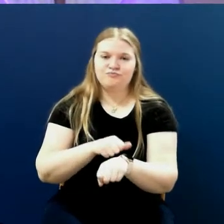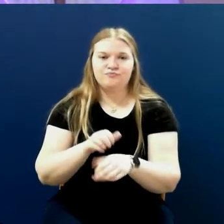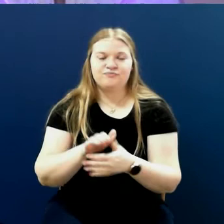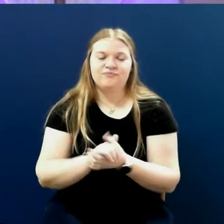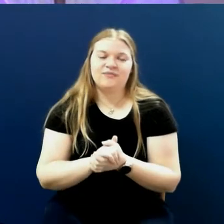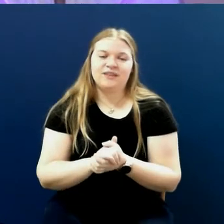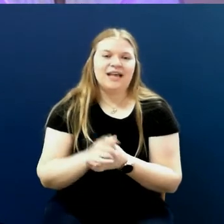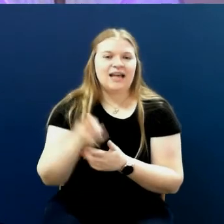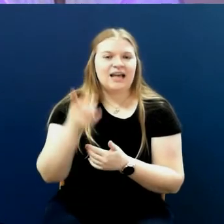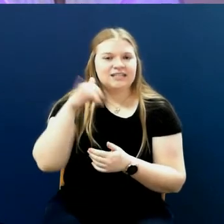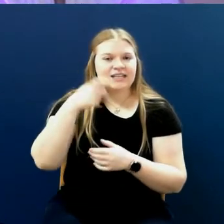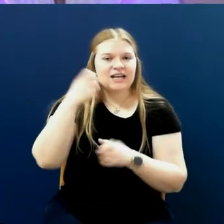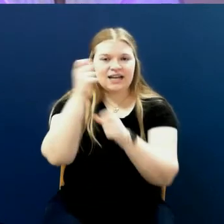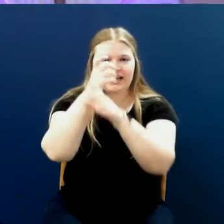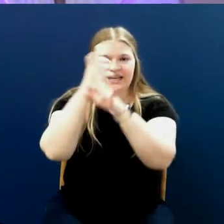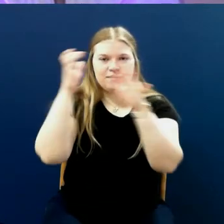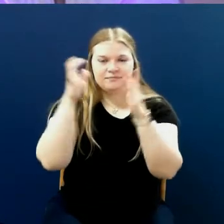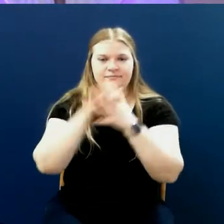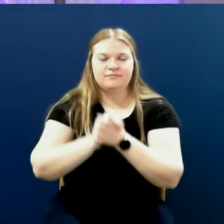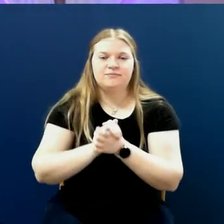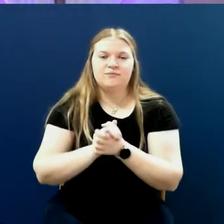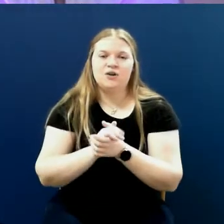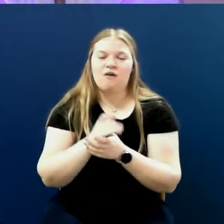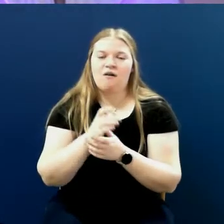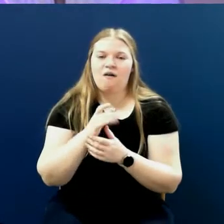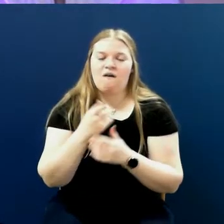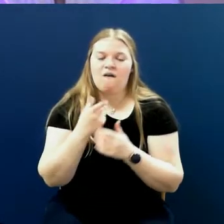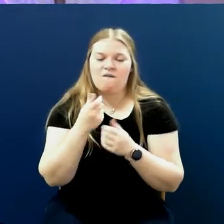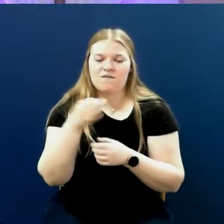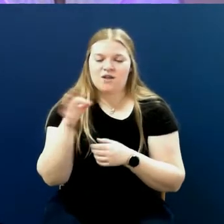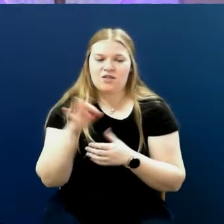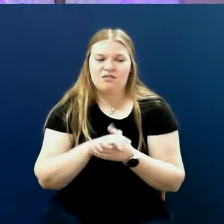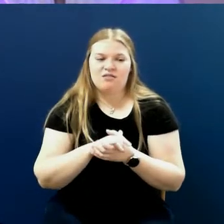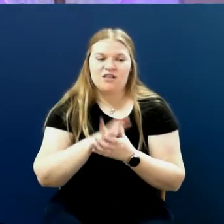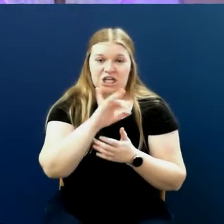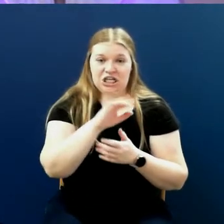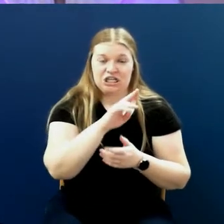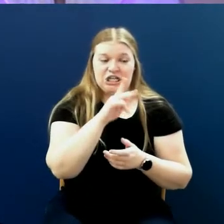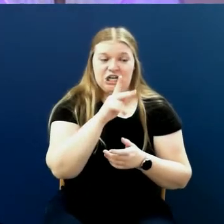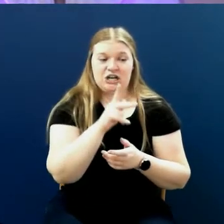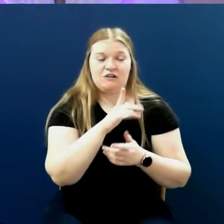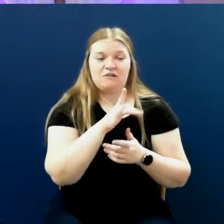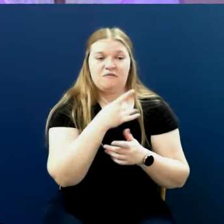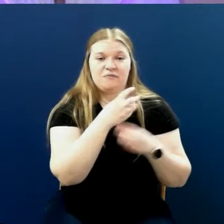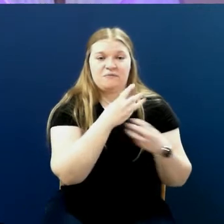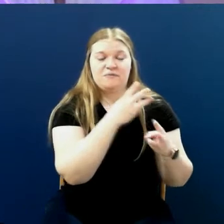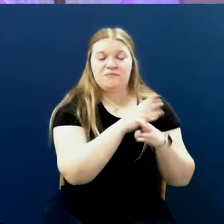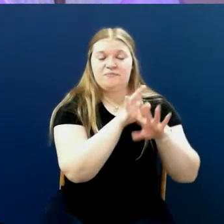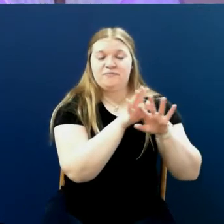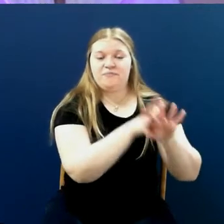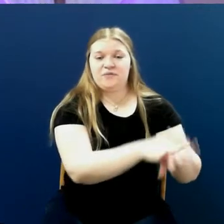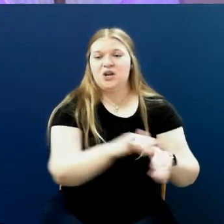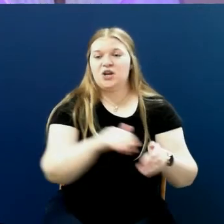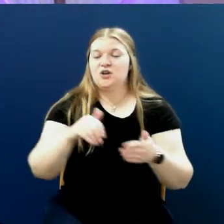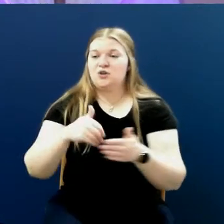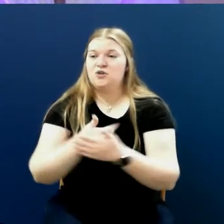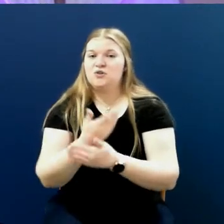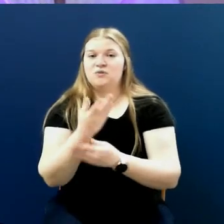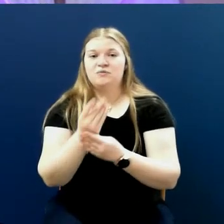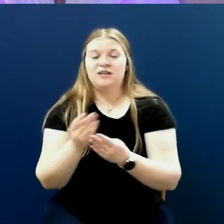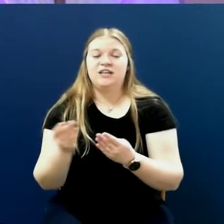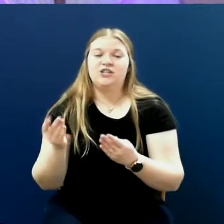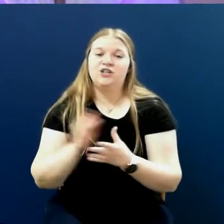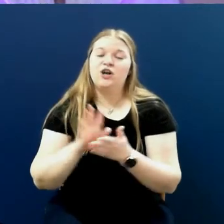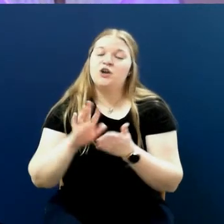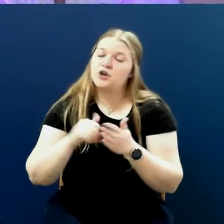That's the idea here. Put off the junk of this world and put on a new nature because you are a new